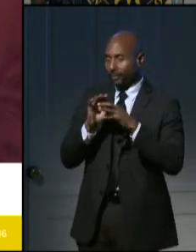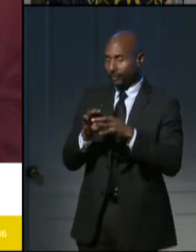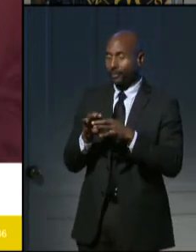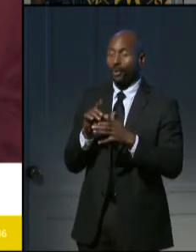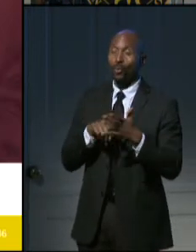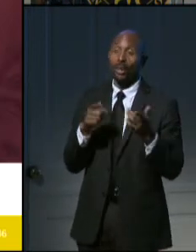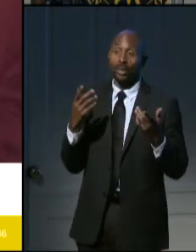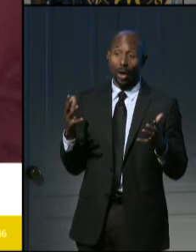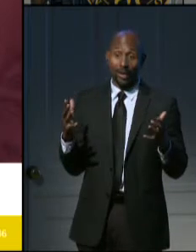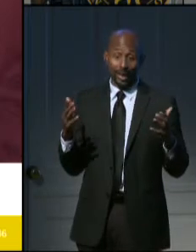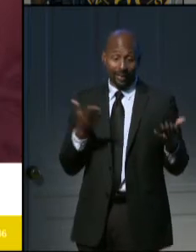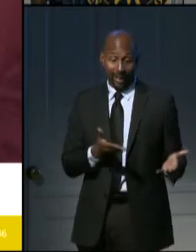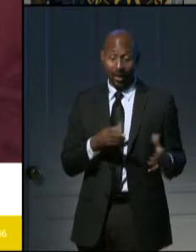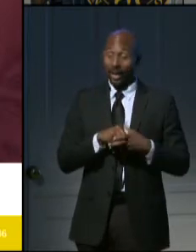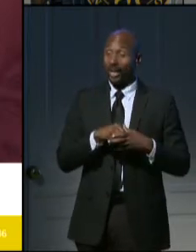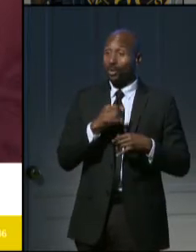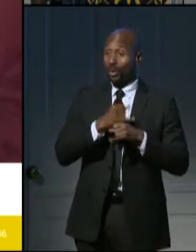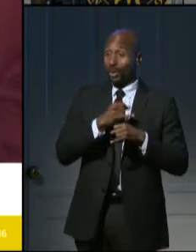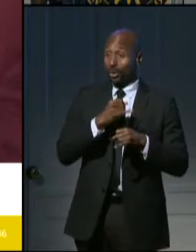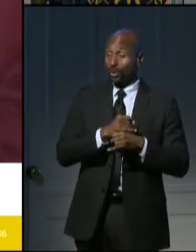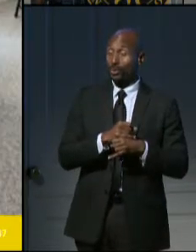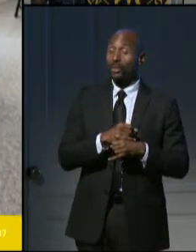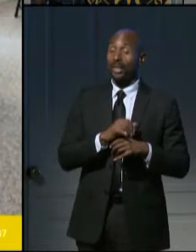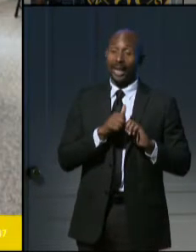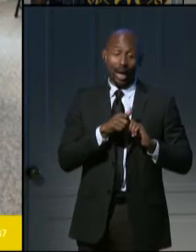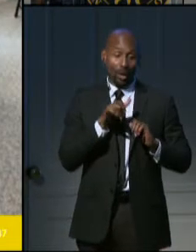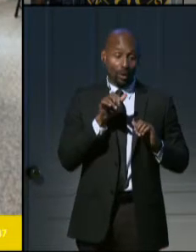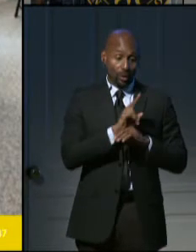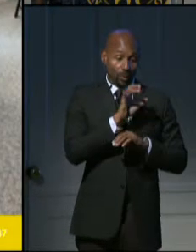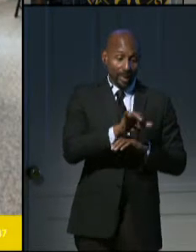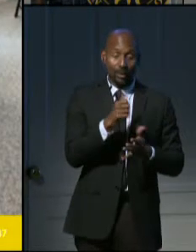that can help you bring individuals in to help out.